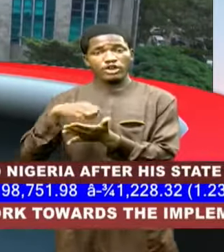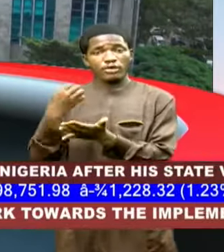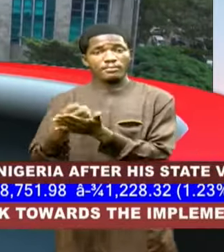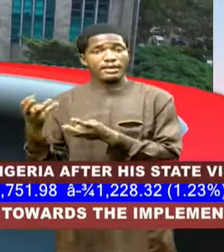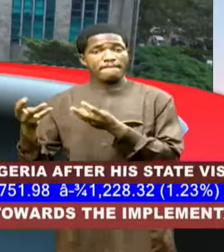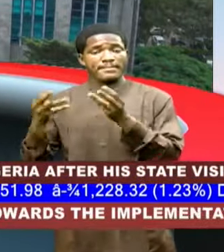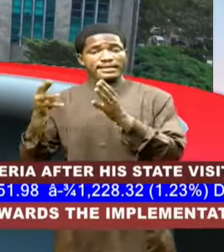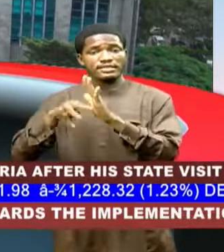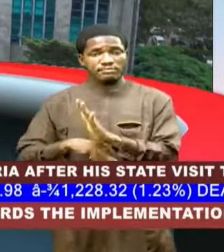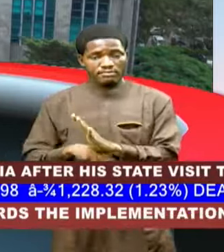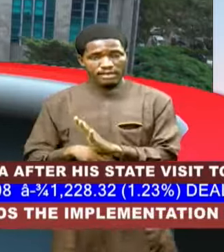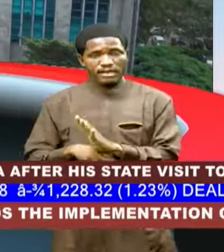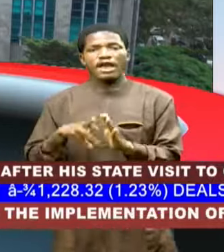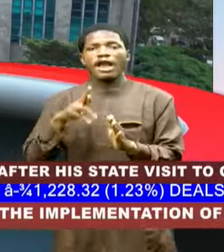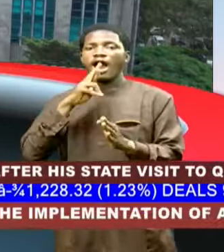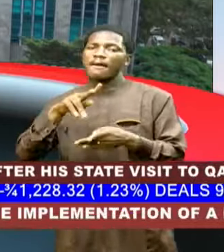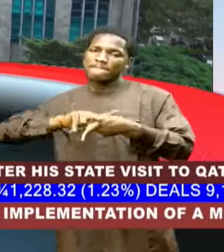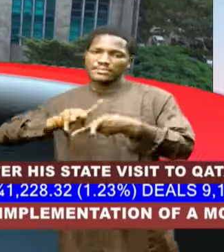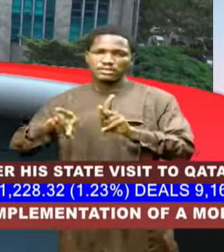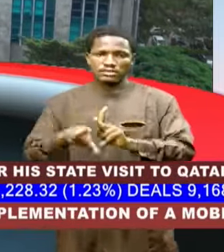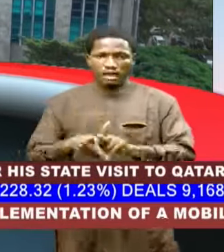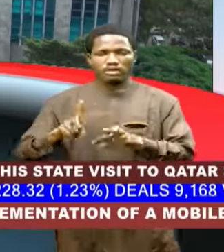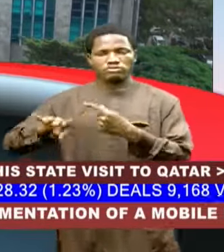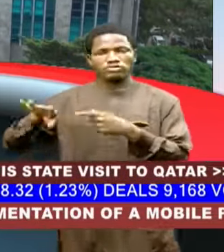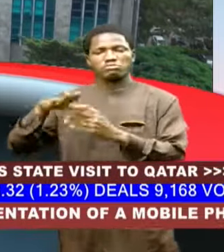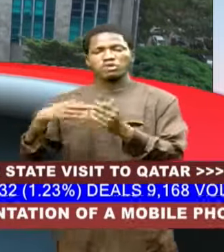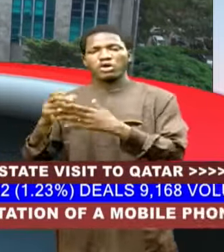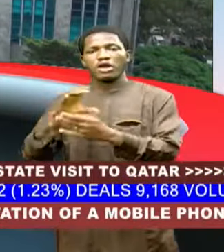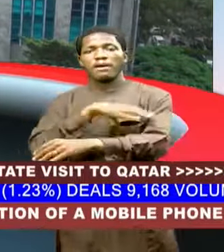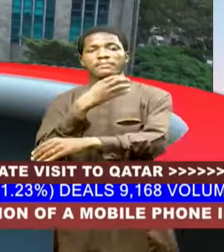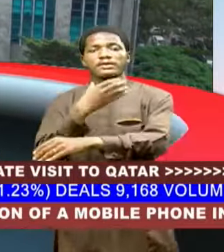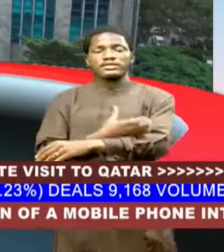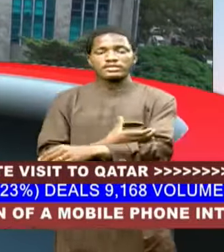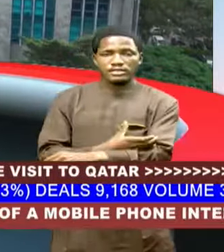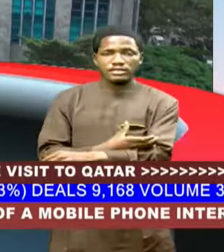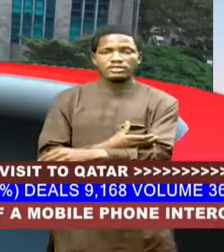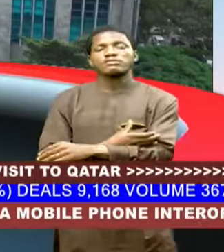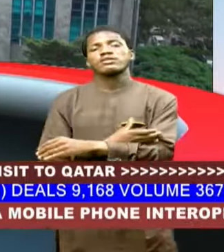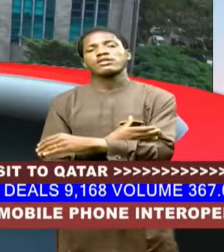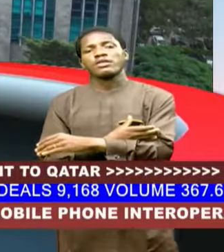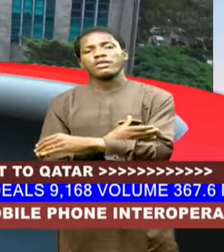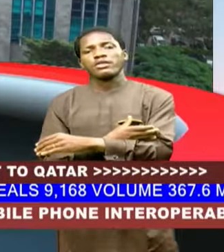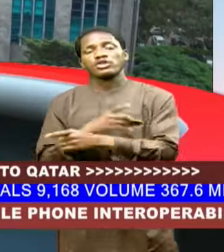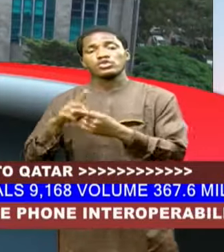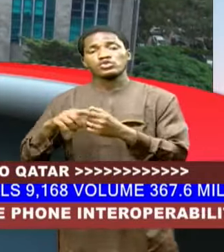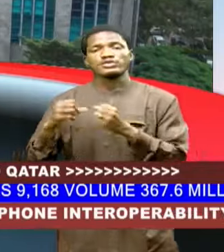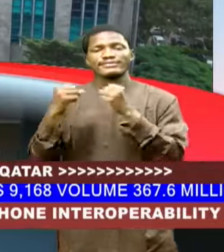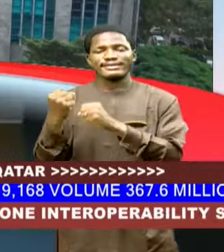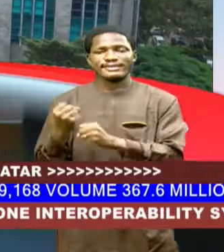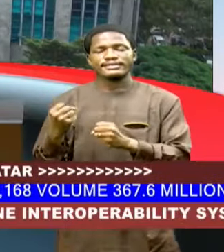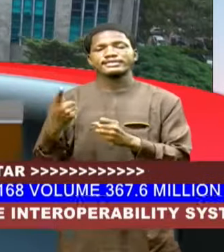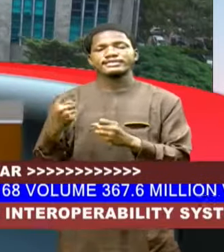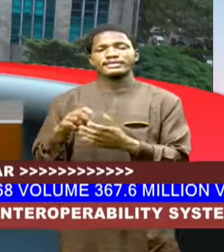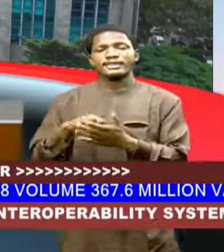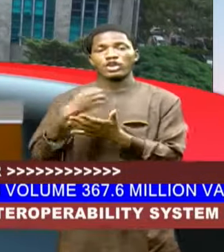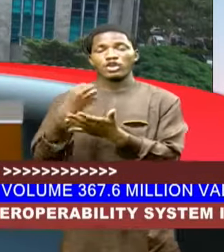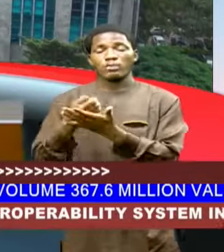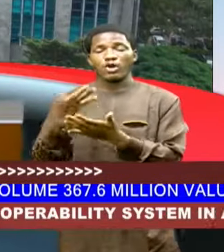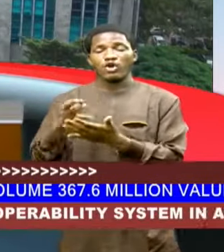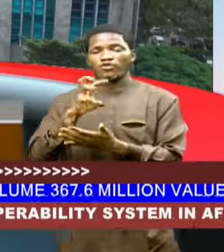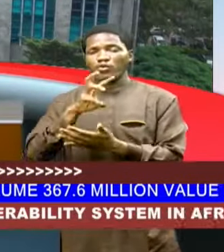Management, WIFM, are partnering to build capacity on medium-term debt management to strengthen the economies of the West